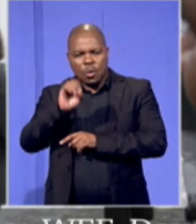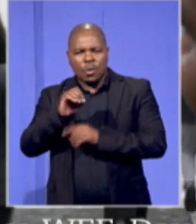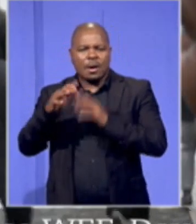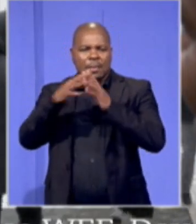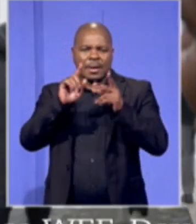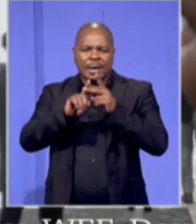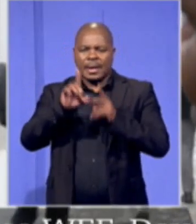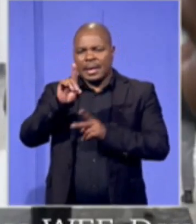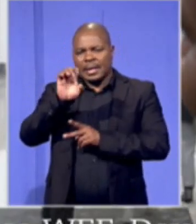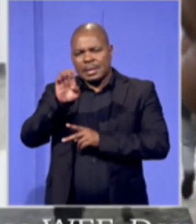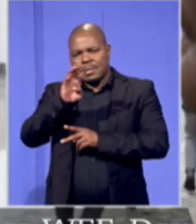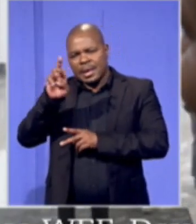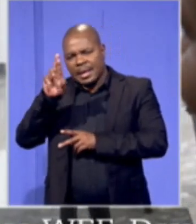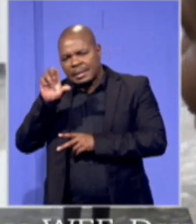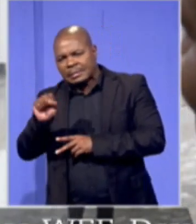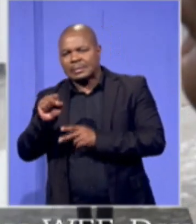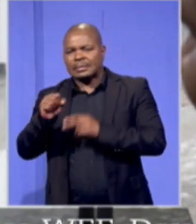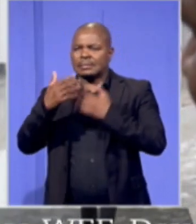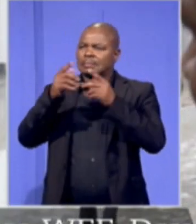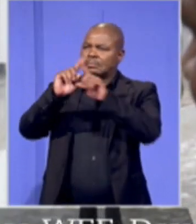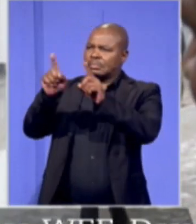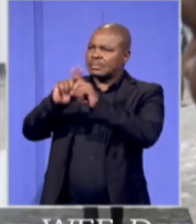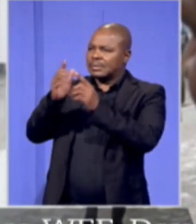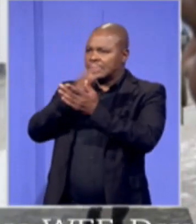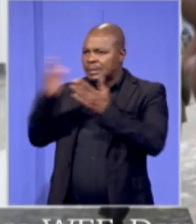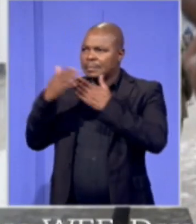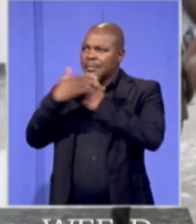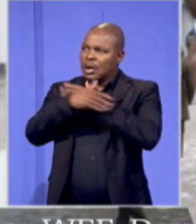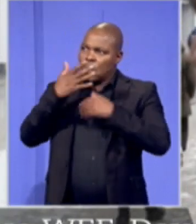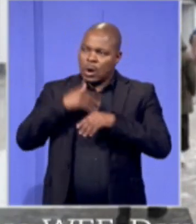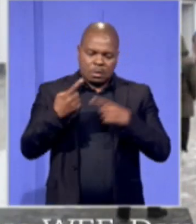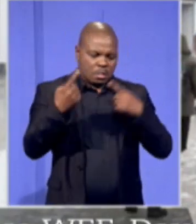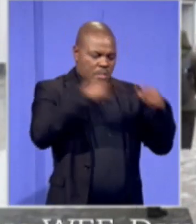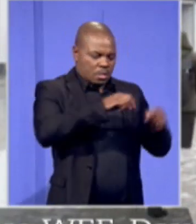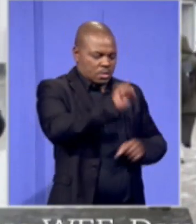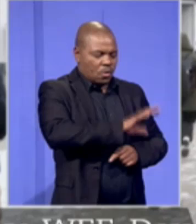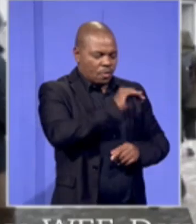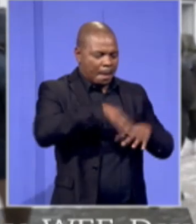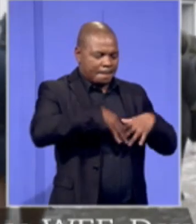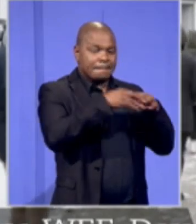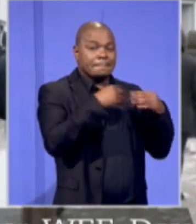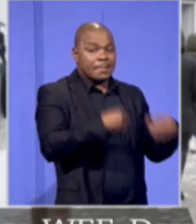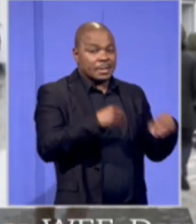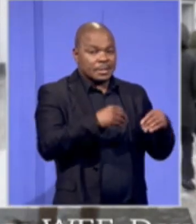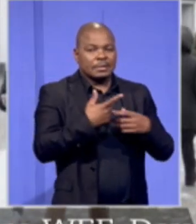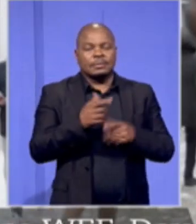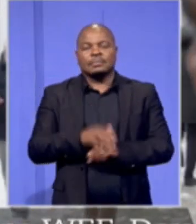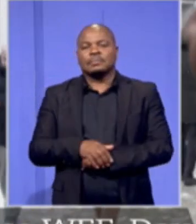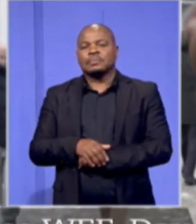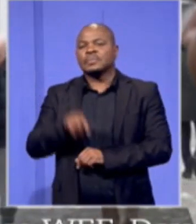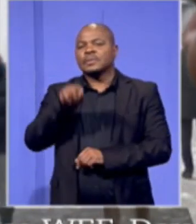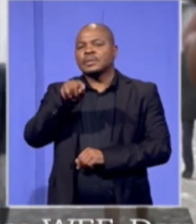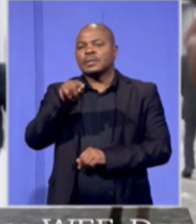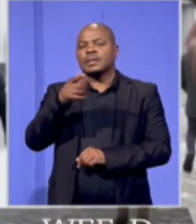DPAs to countries that have expressed appetite to invest in the country. We have met with the Mittal family, the chairman